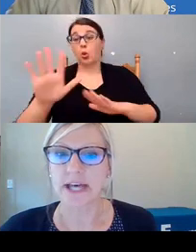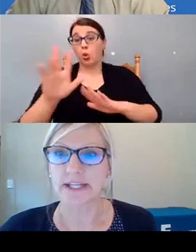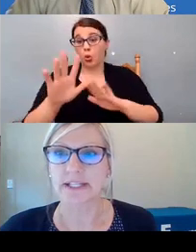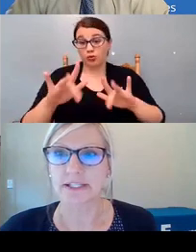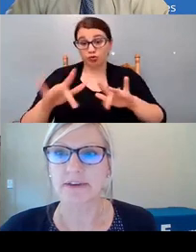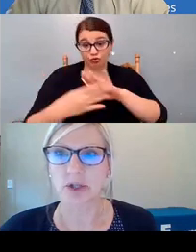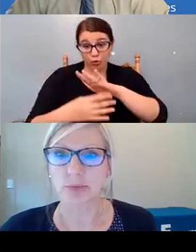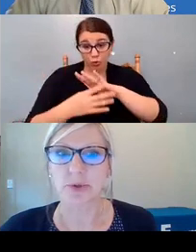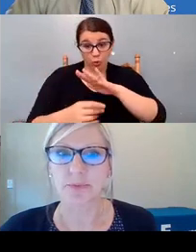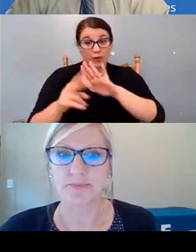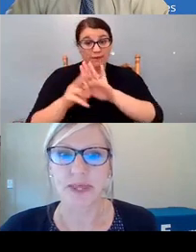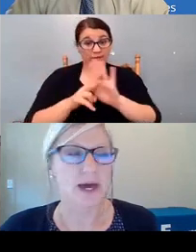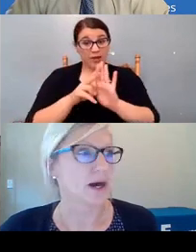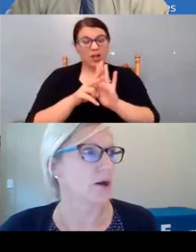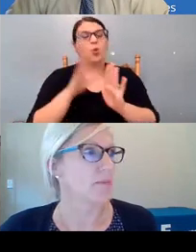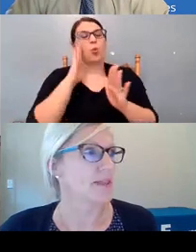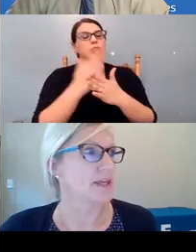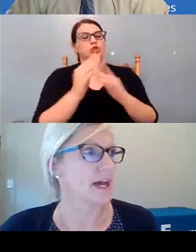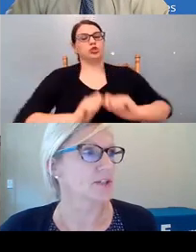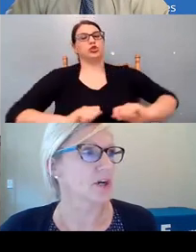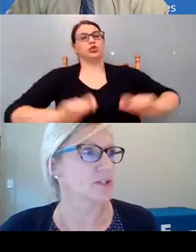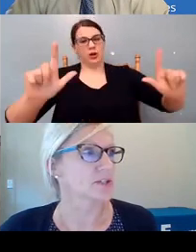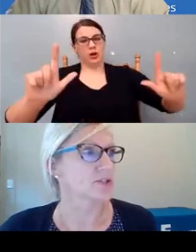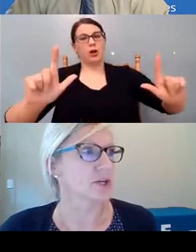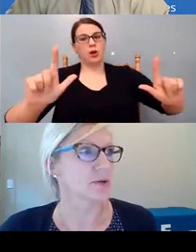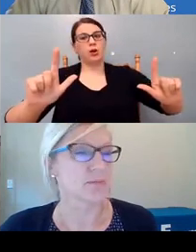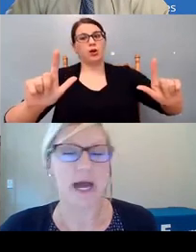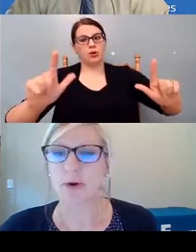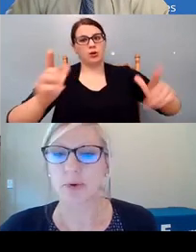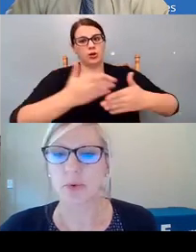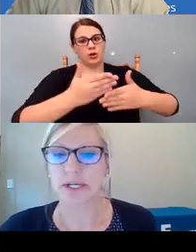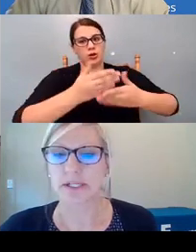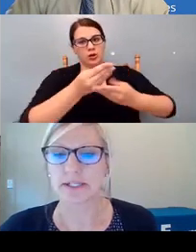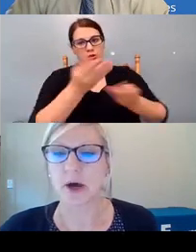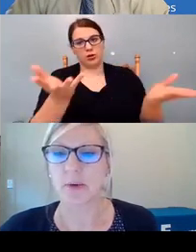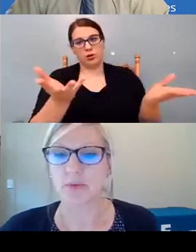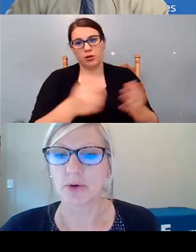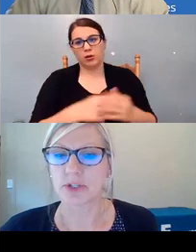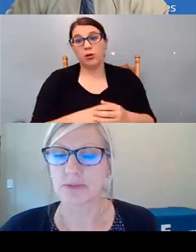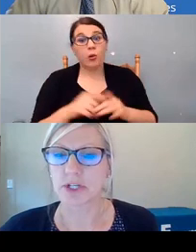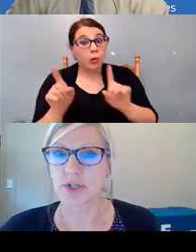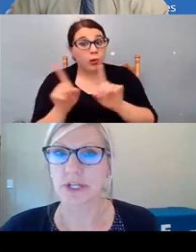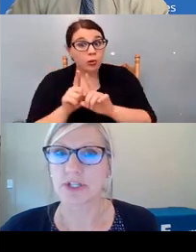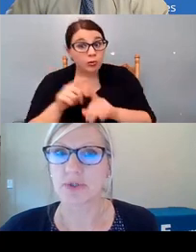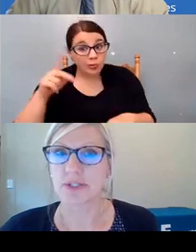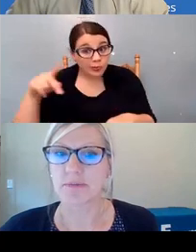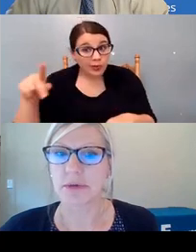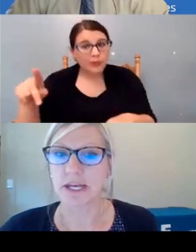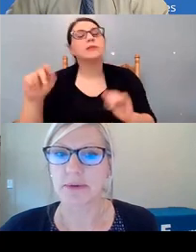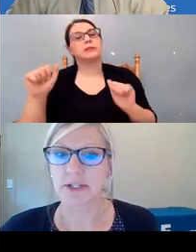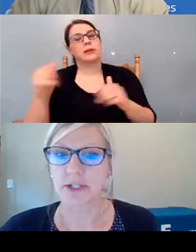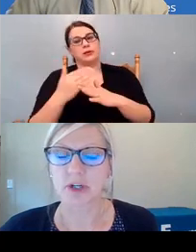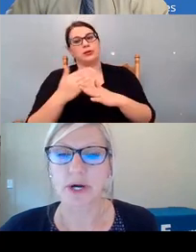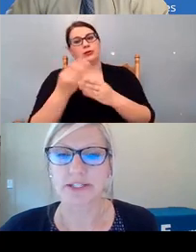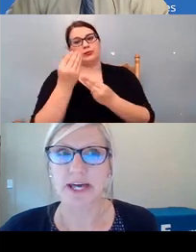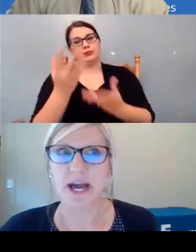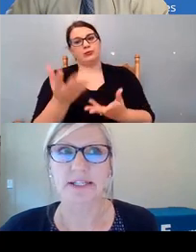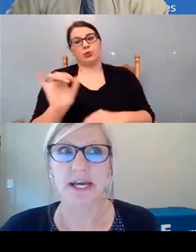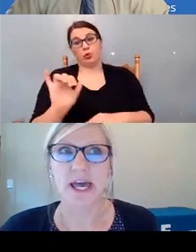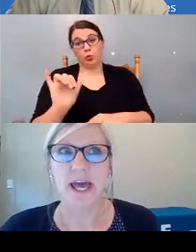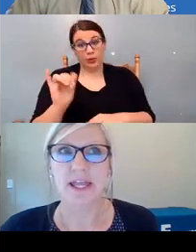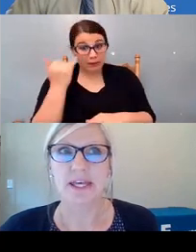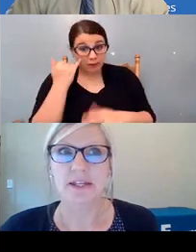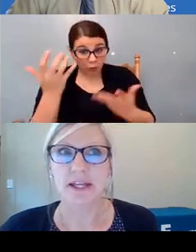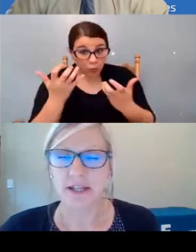once that is available. And then I can also share the PowerPoint. So just be sure that you send me an email to request